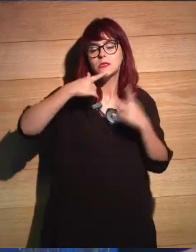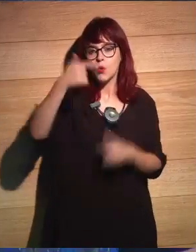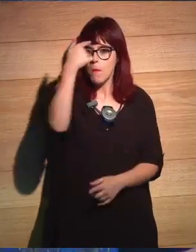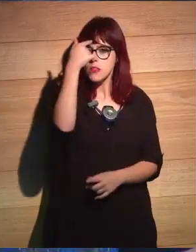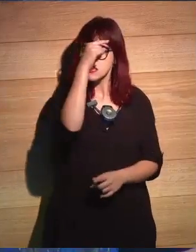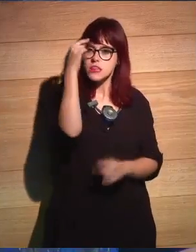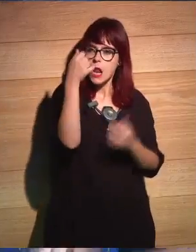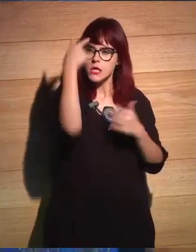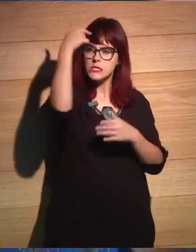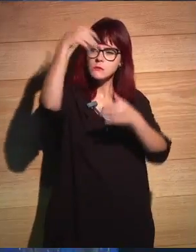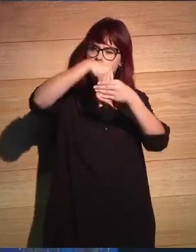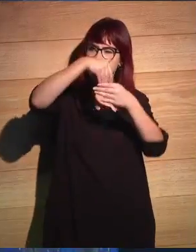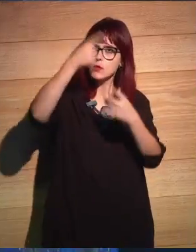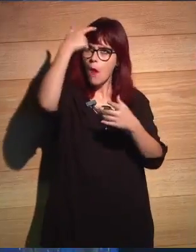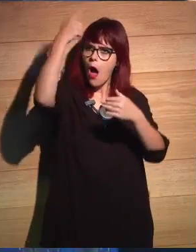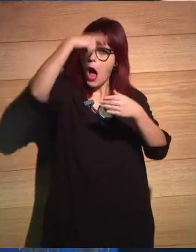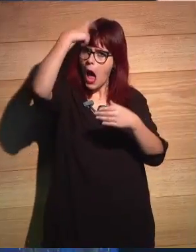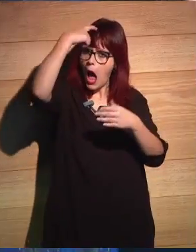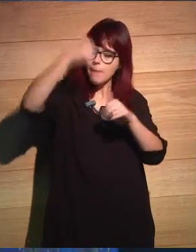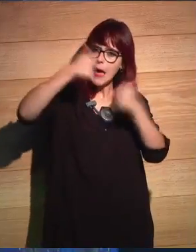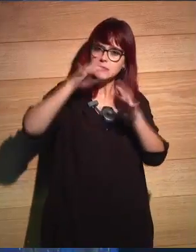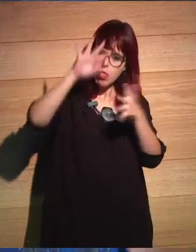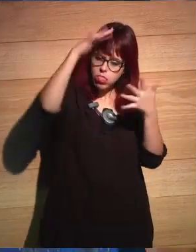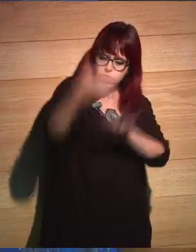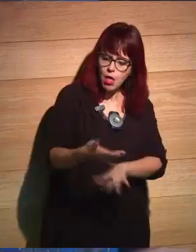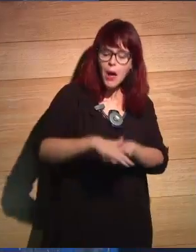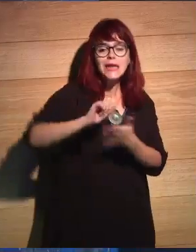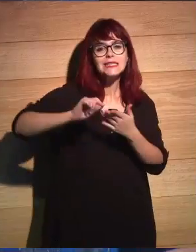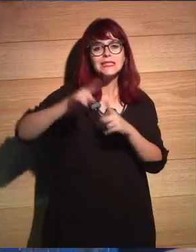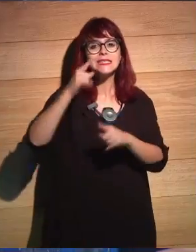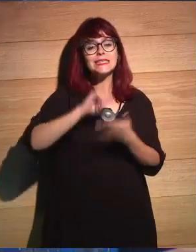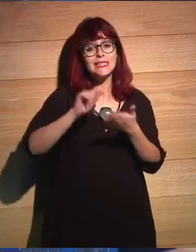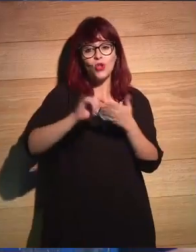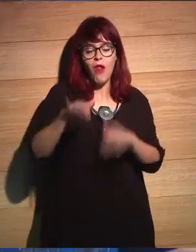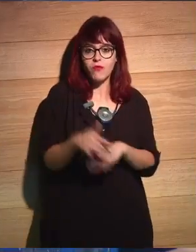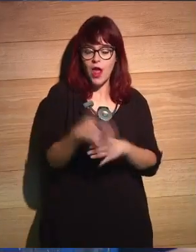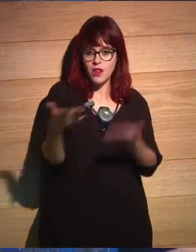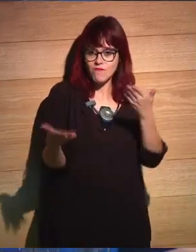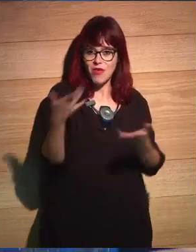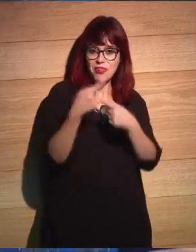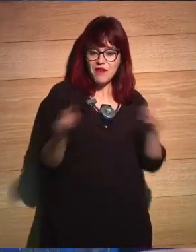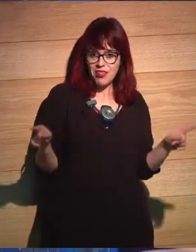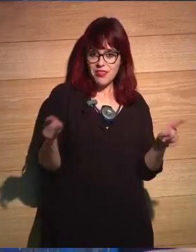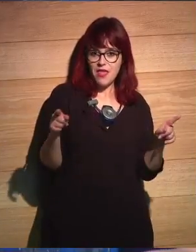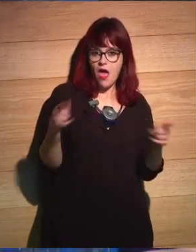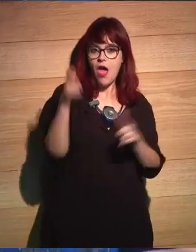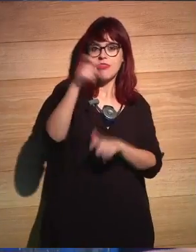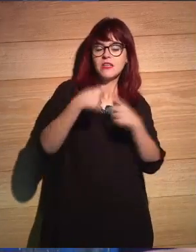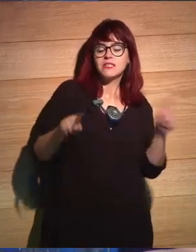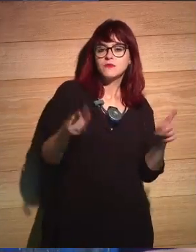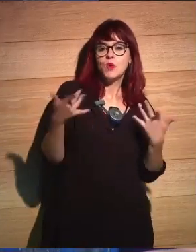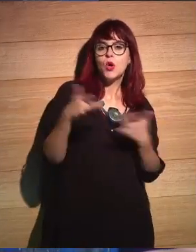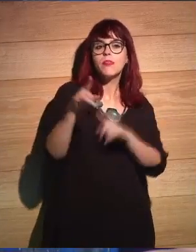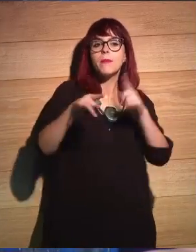Or sometimes there are certain people who write from a certain mental side. Writers